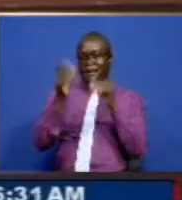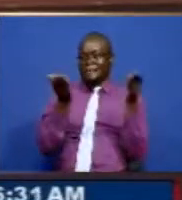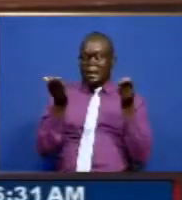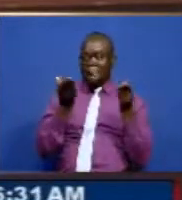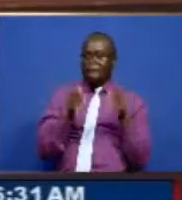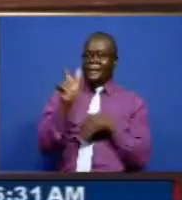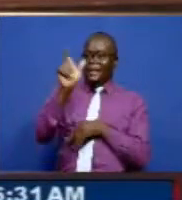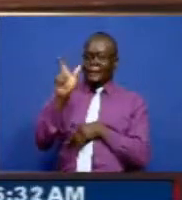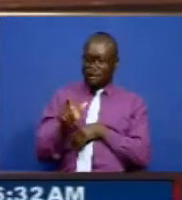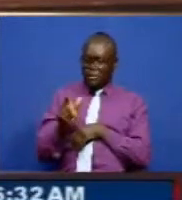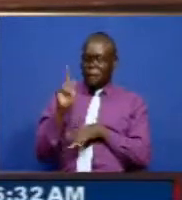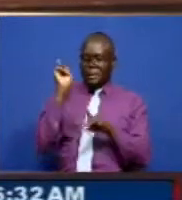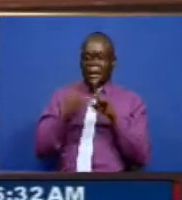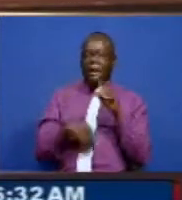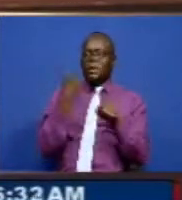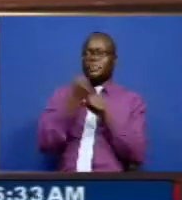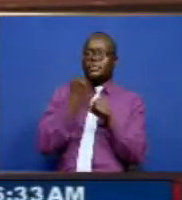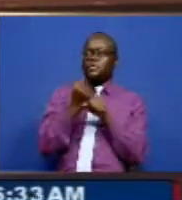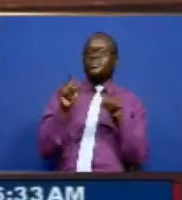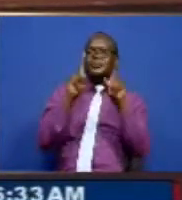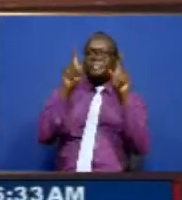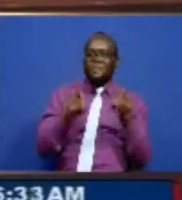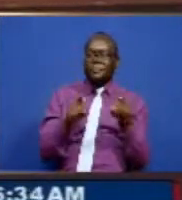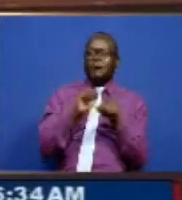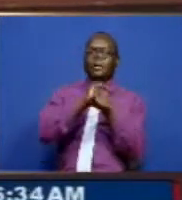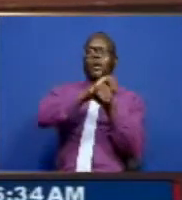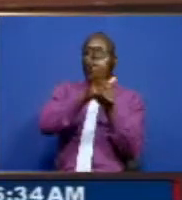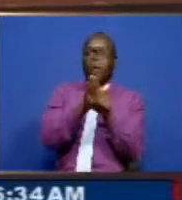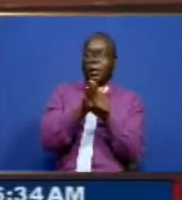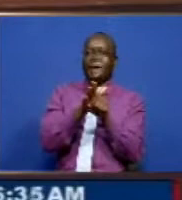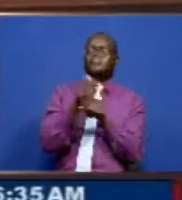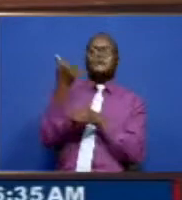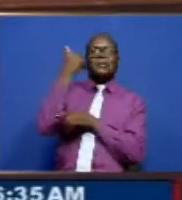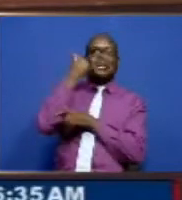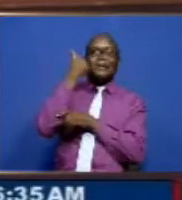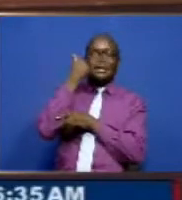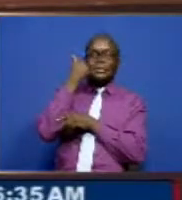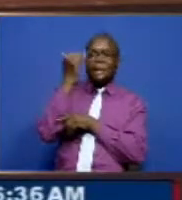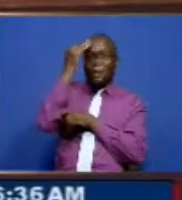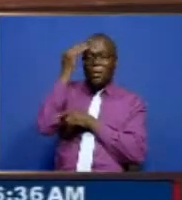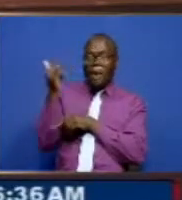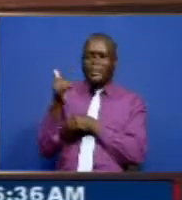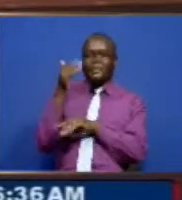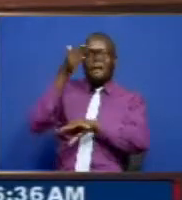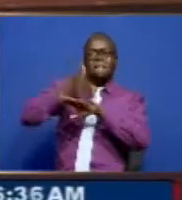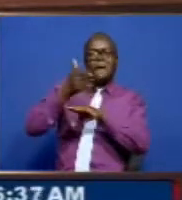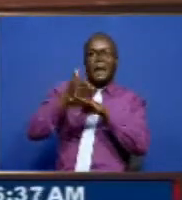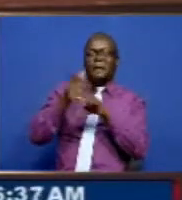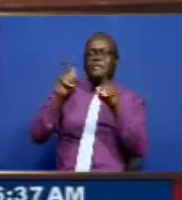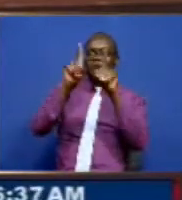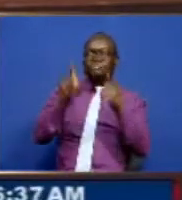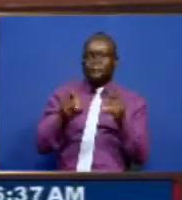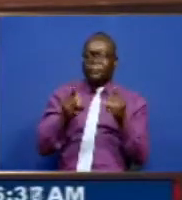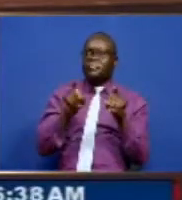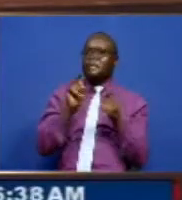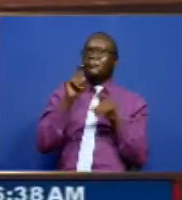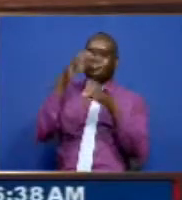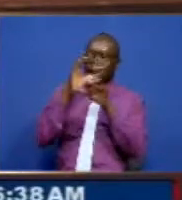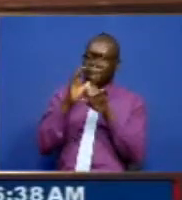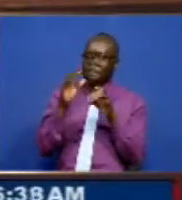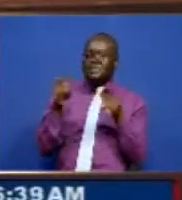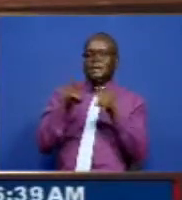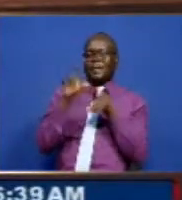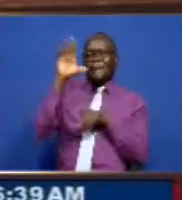region, cannot conduct a test on the coronavirus pandemic due to faulty test kits and lack of